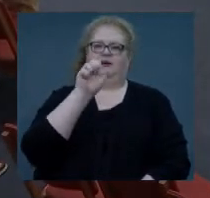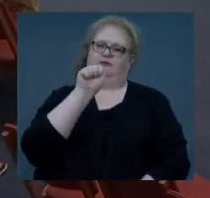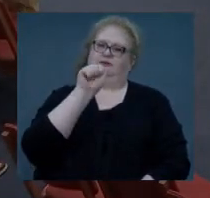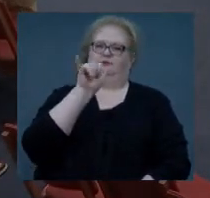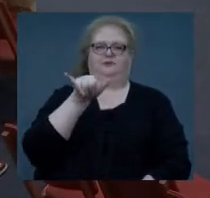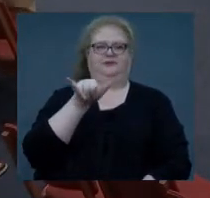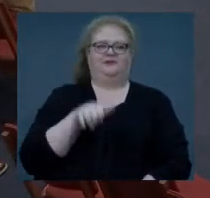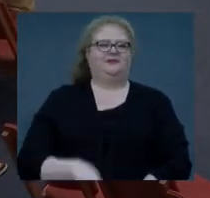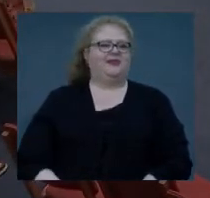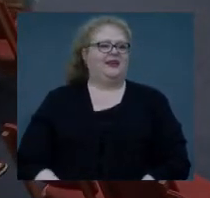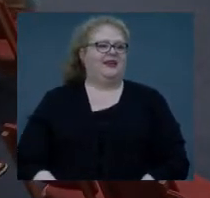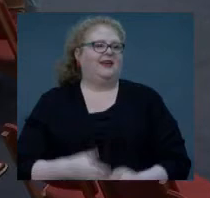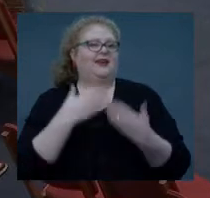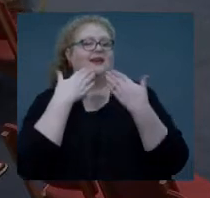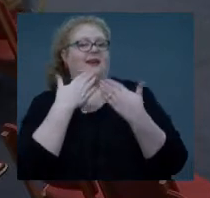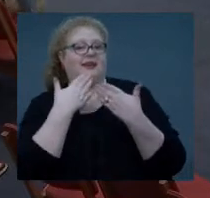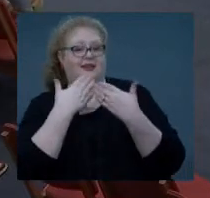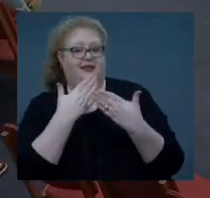Thank you, Mr. Chairman.